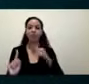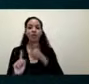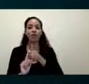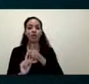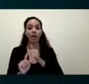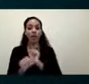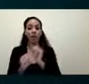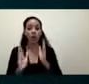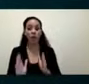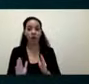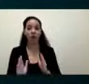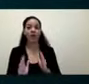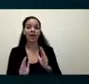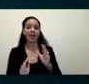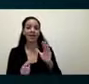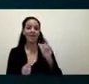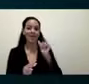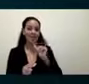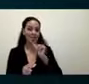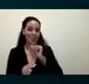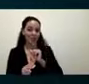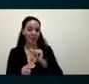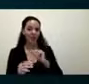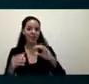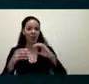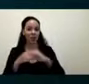agency. Welcome, Nalila.